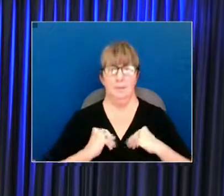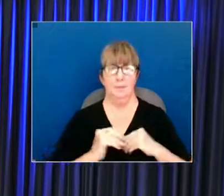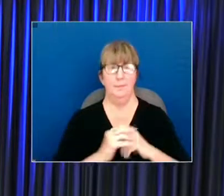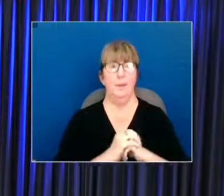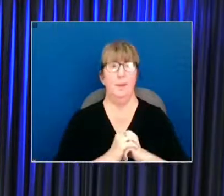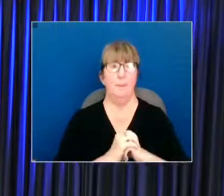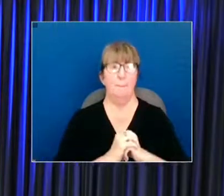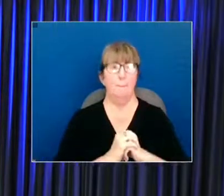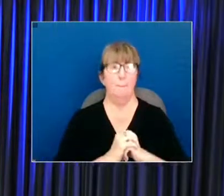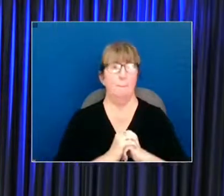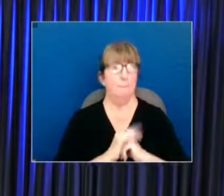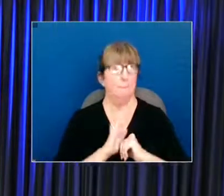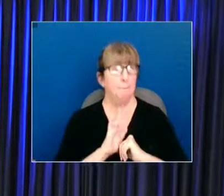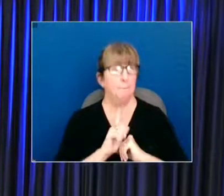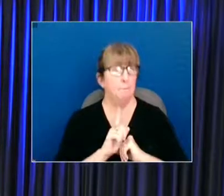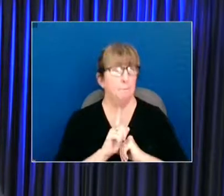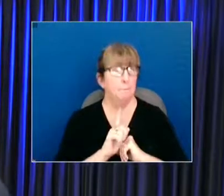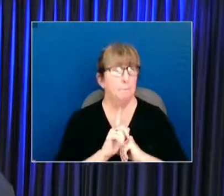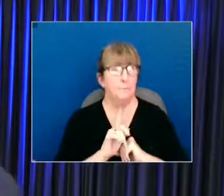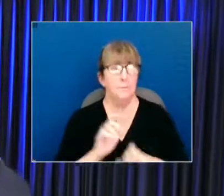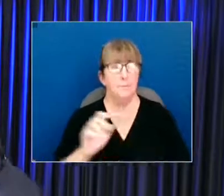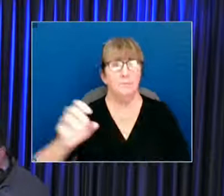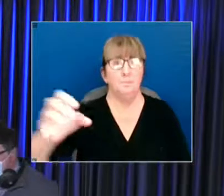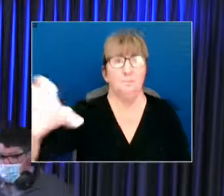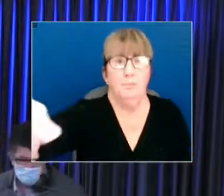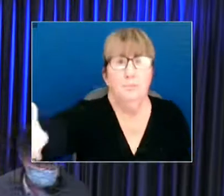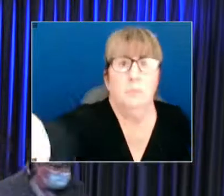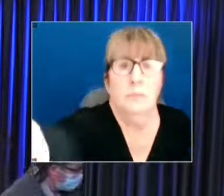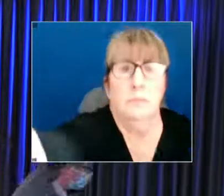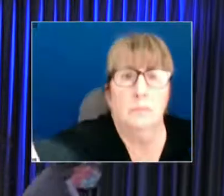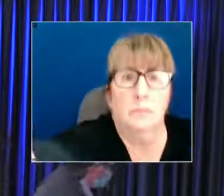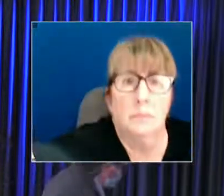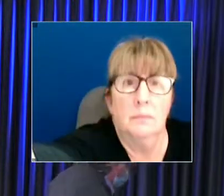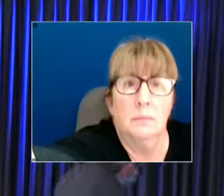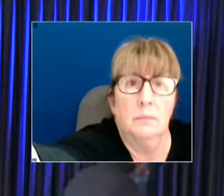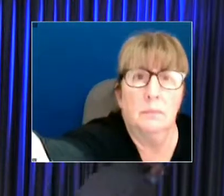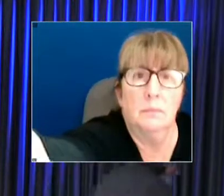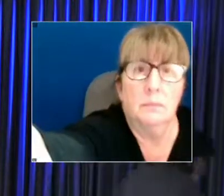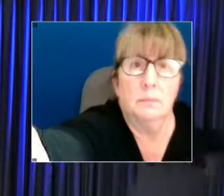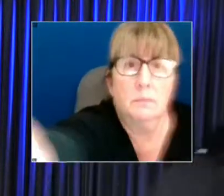Sorry? Alvaro, I don't see it streaming to Facebook.